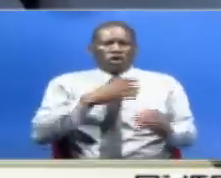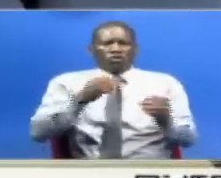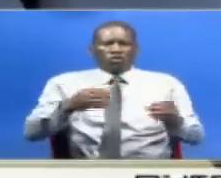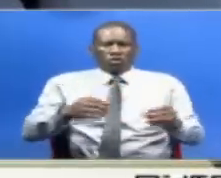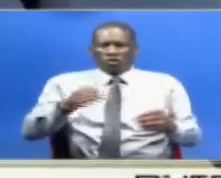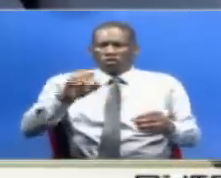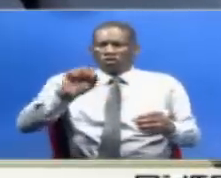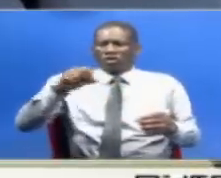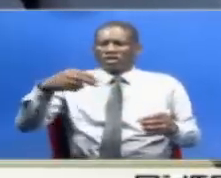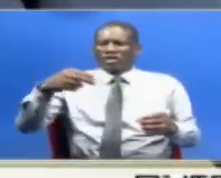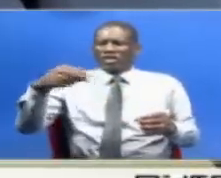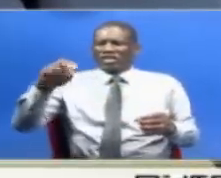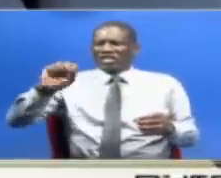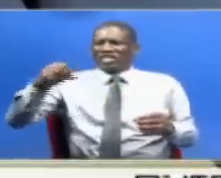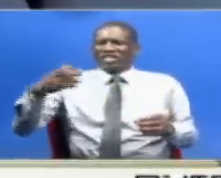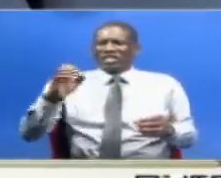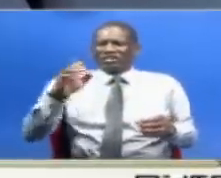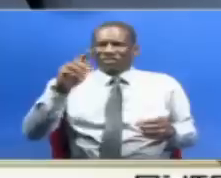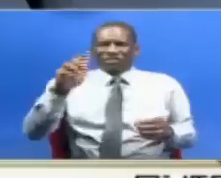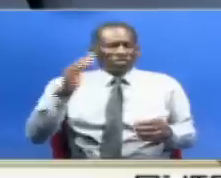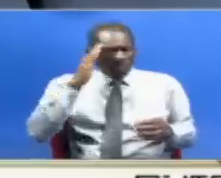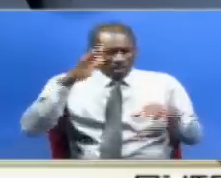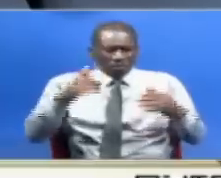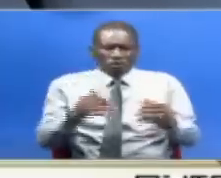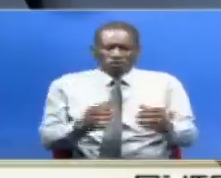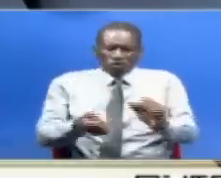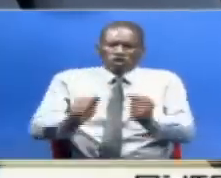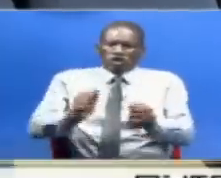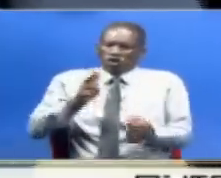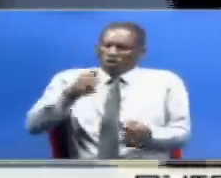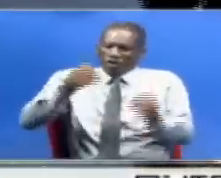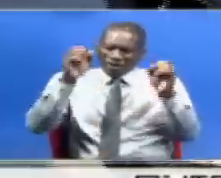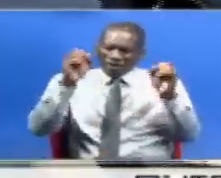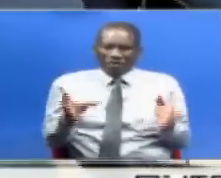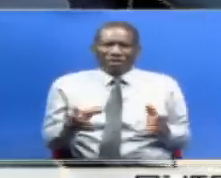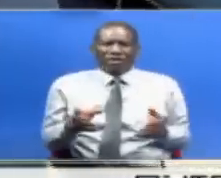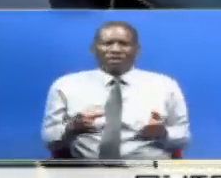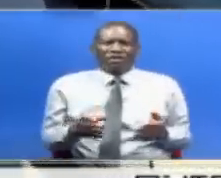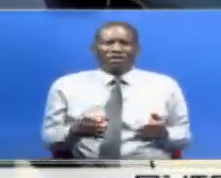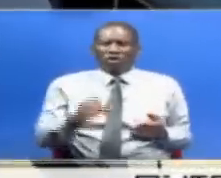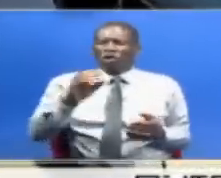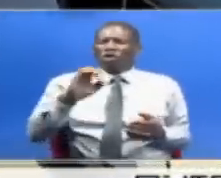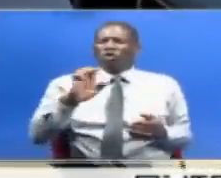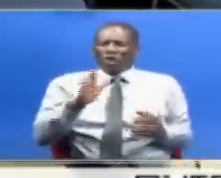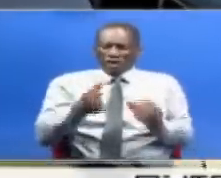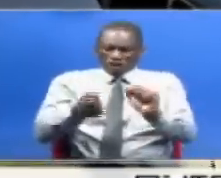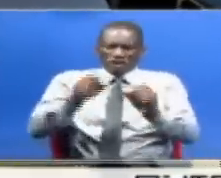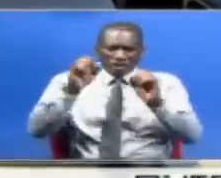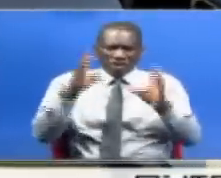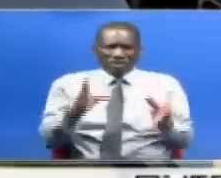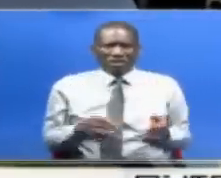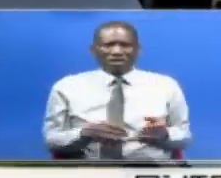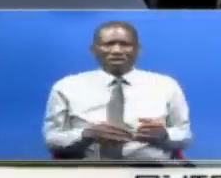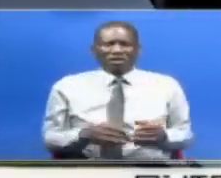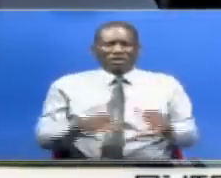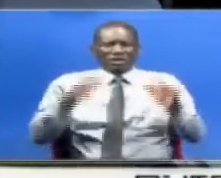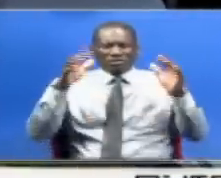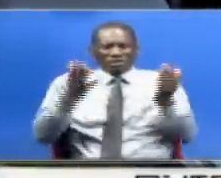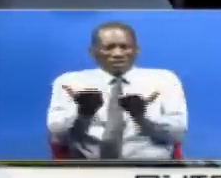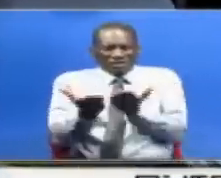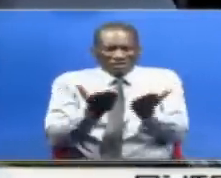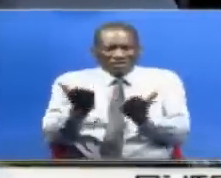shafts to think about. You do not have oil changes. You do not have, you know those huge service intervals that come